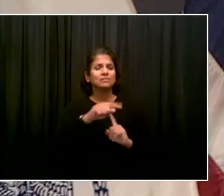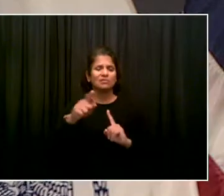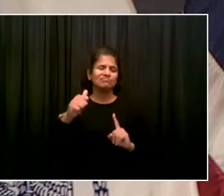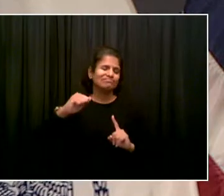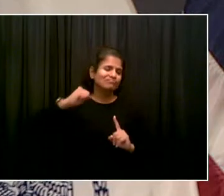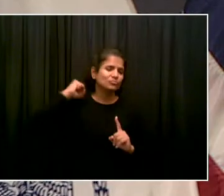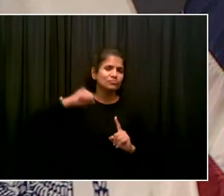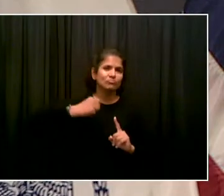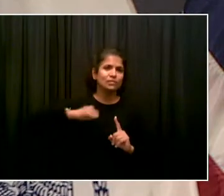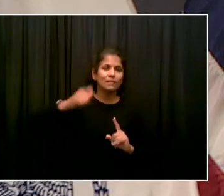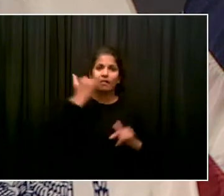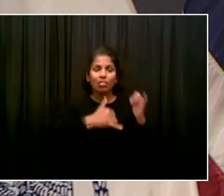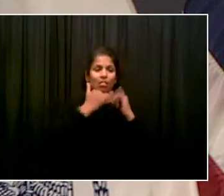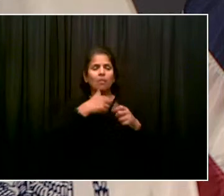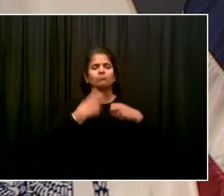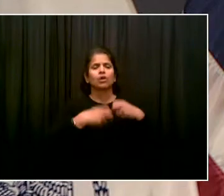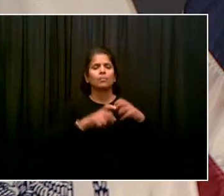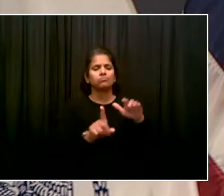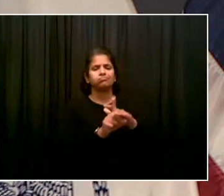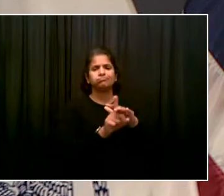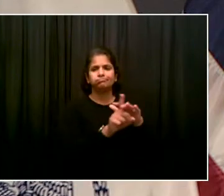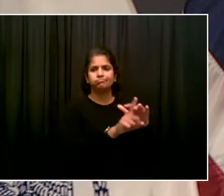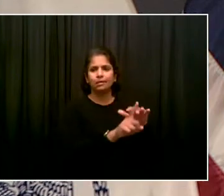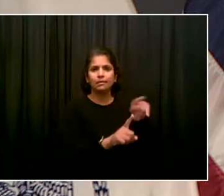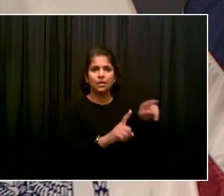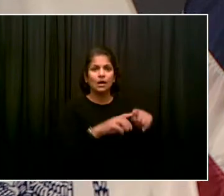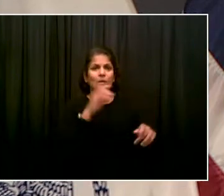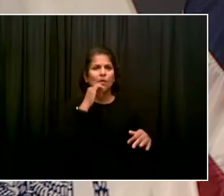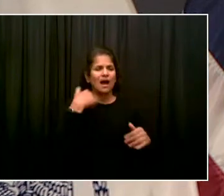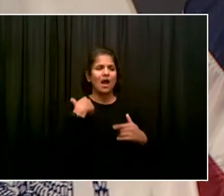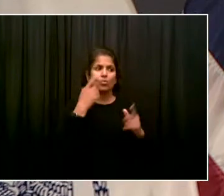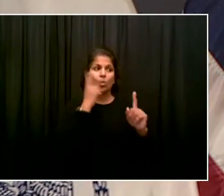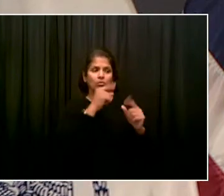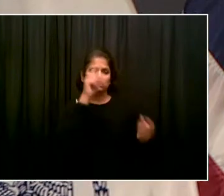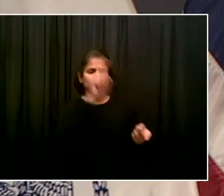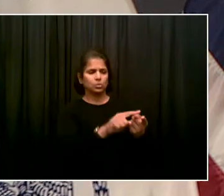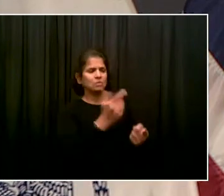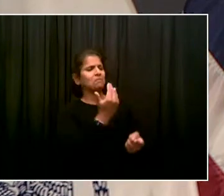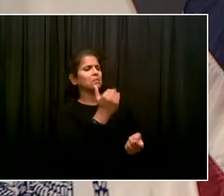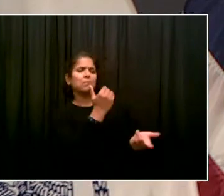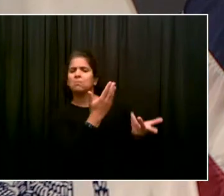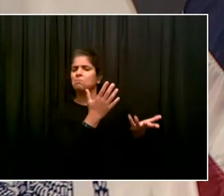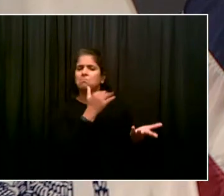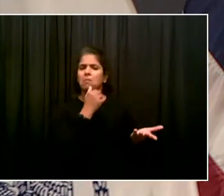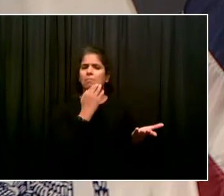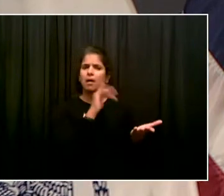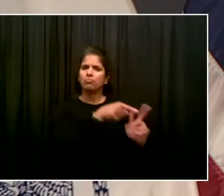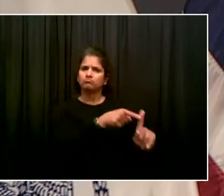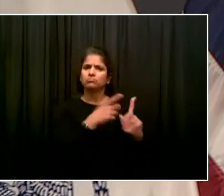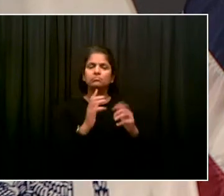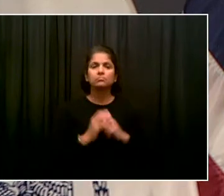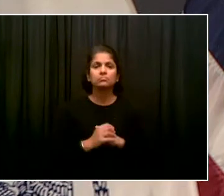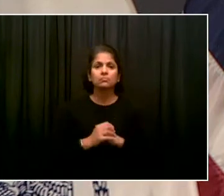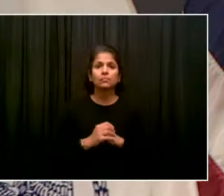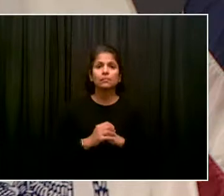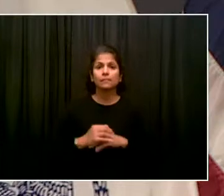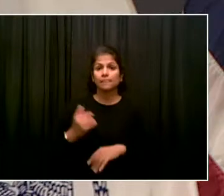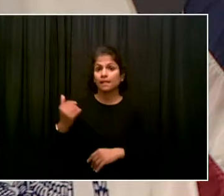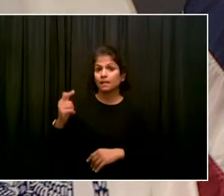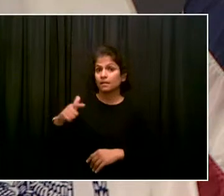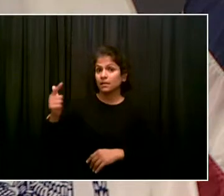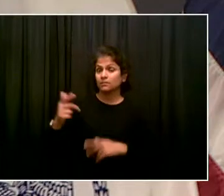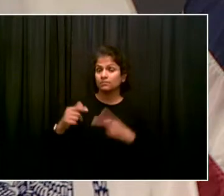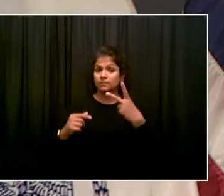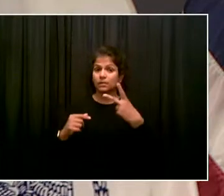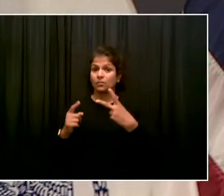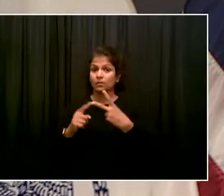Thank you very much. Go ahead, Aaron. Okay, great, thanks. And then secondly, I want to follow up on something I asked you about yesterday with